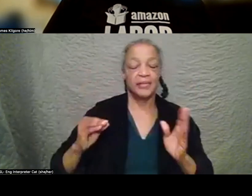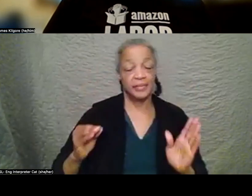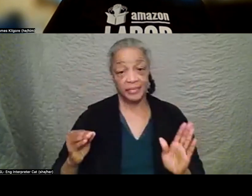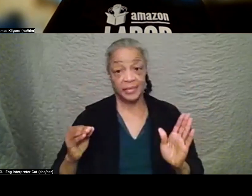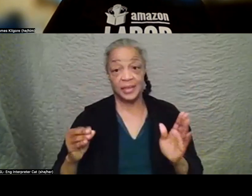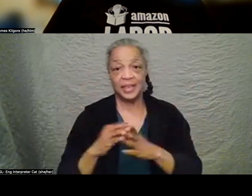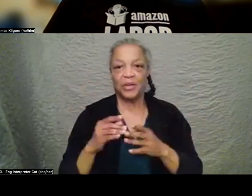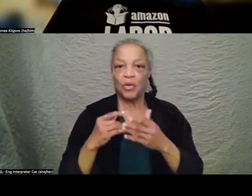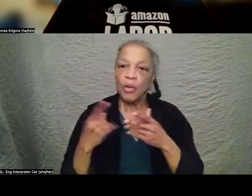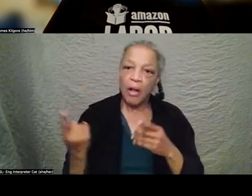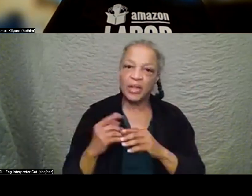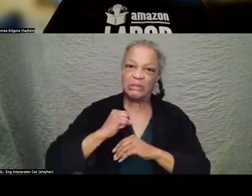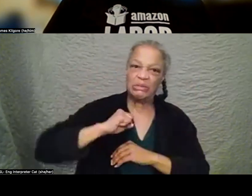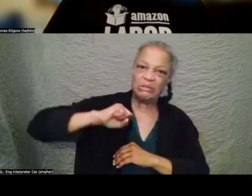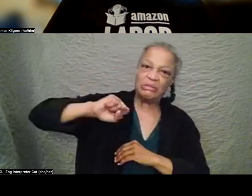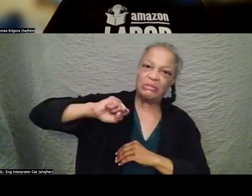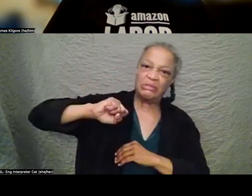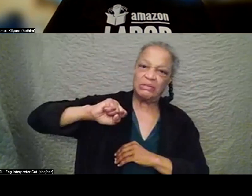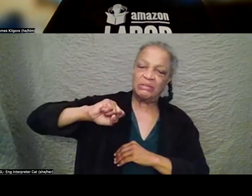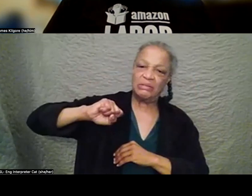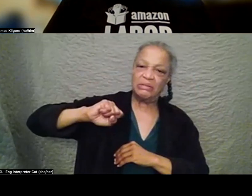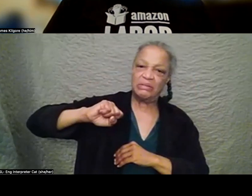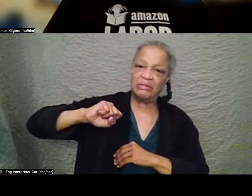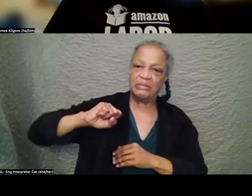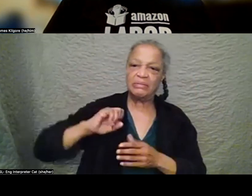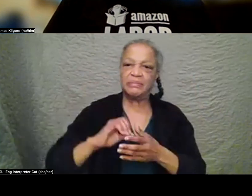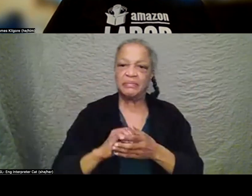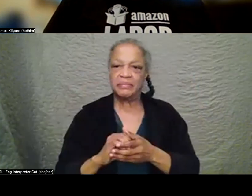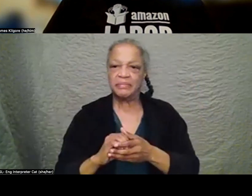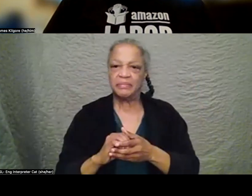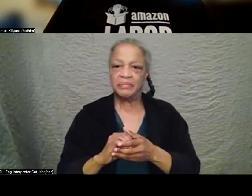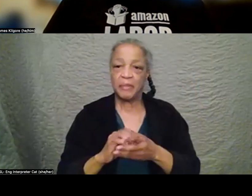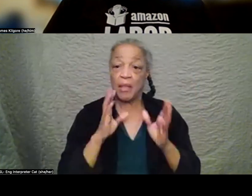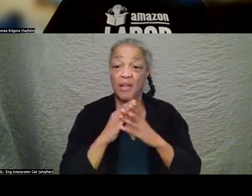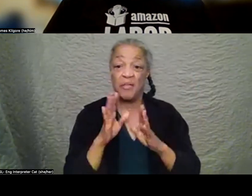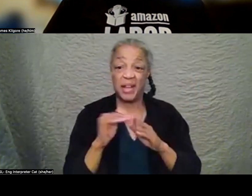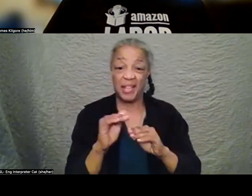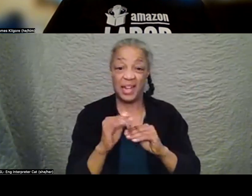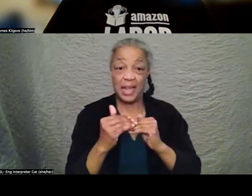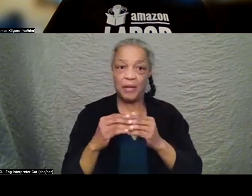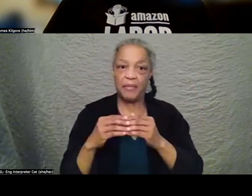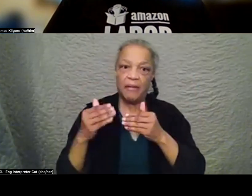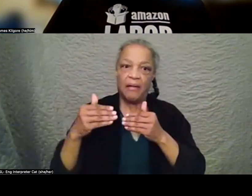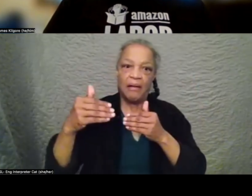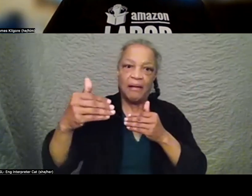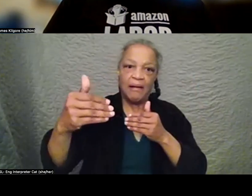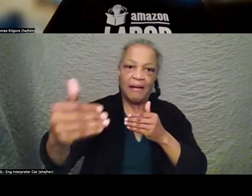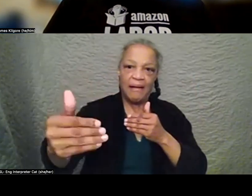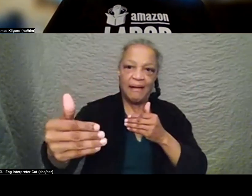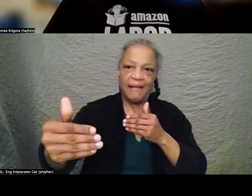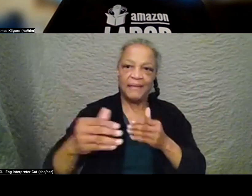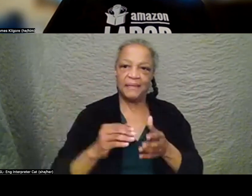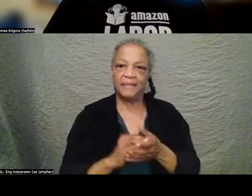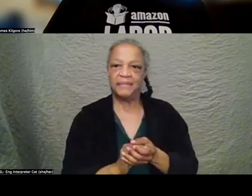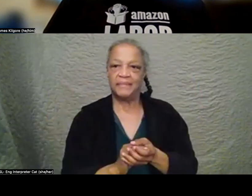time, we're constantly pushing back to make that limit further and further and further and further out. And